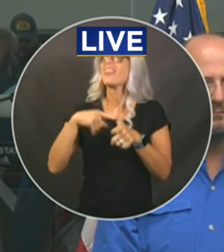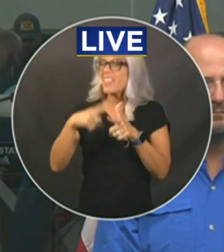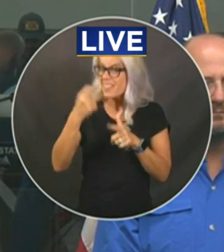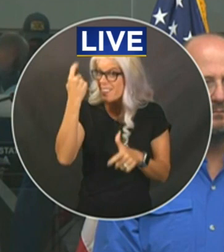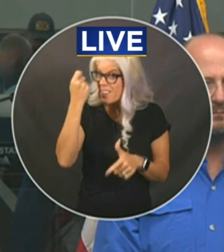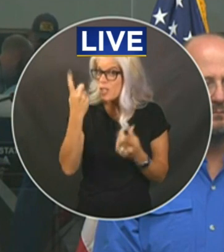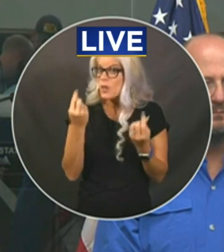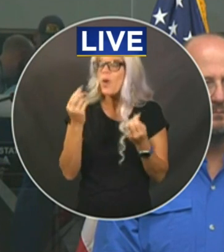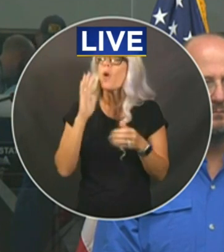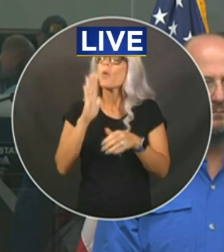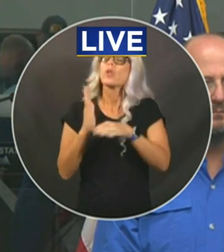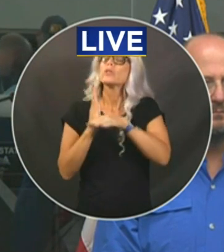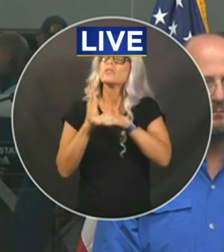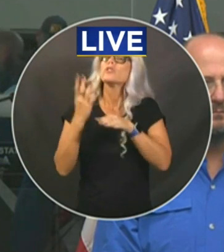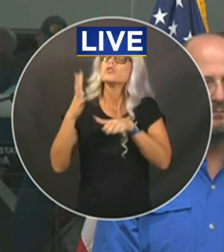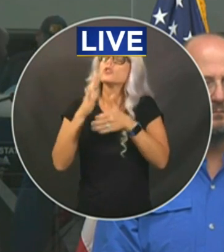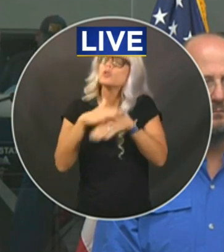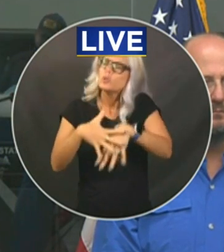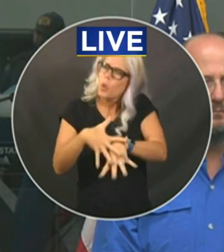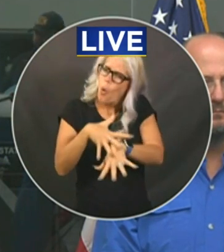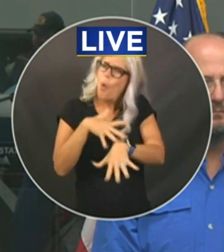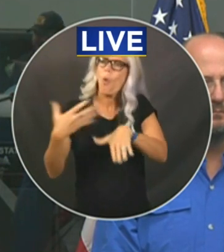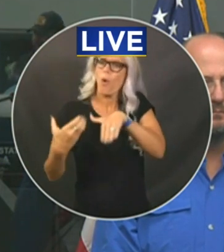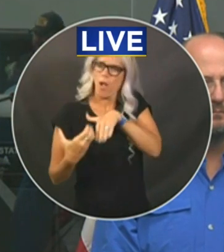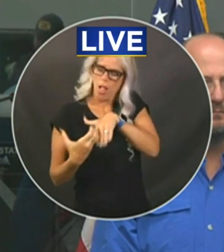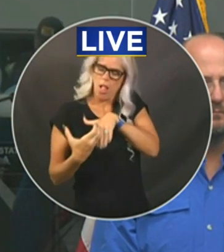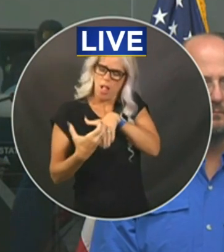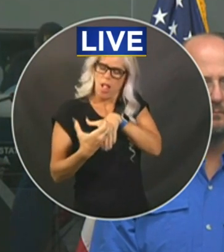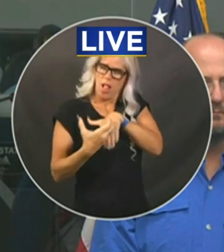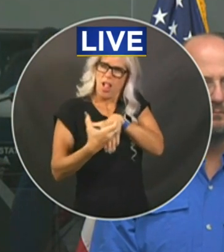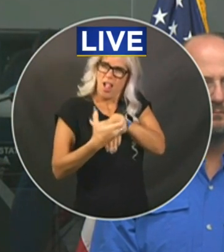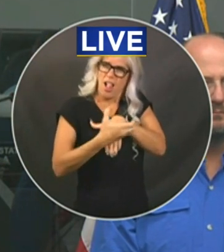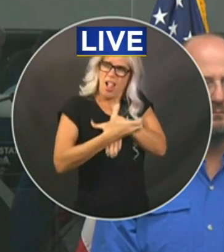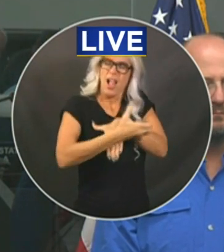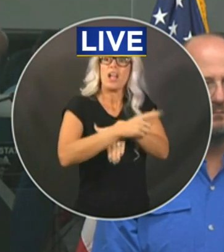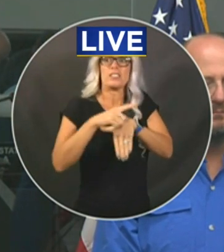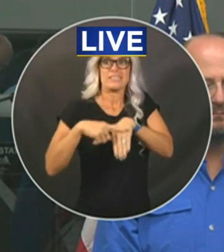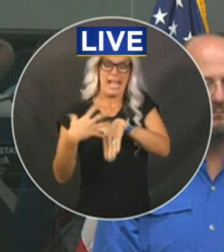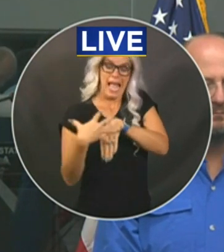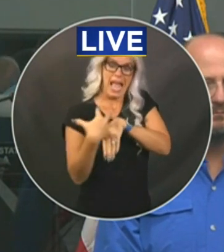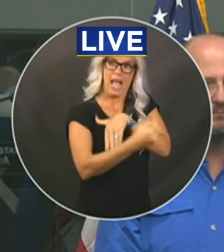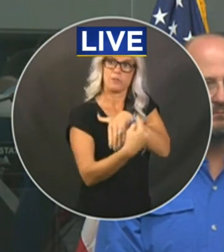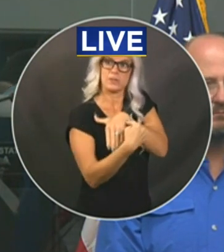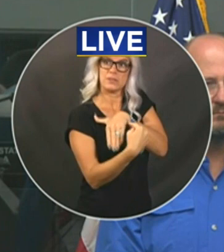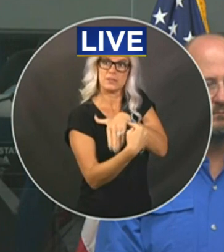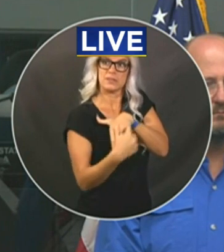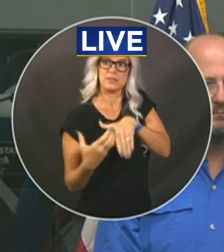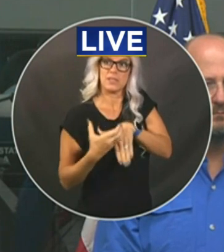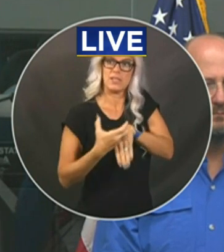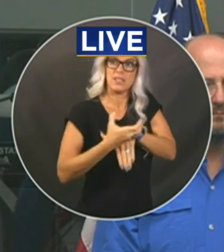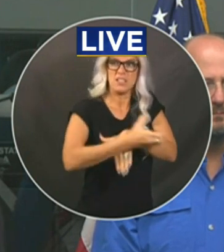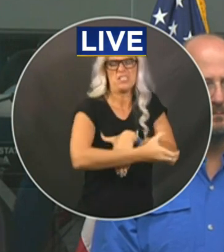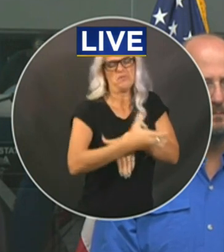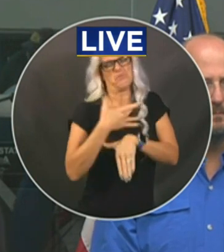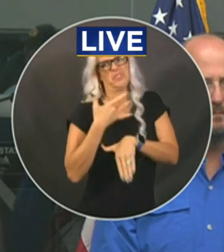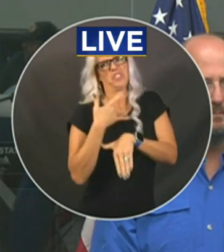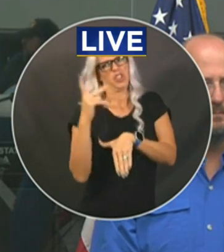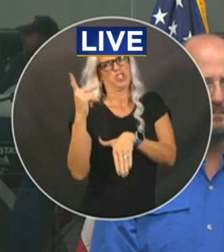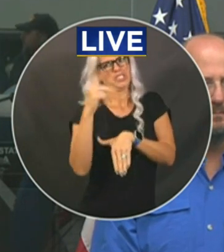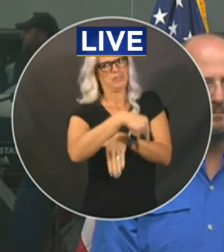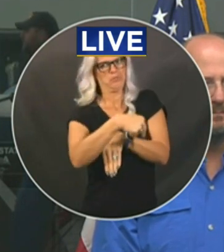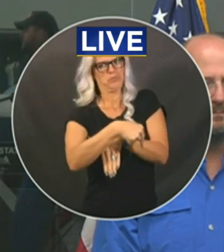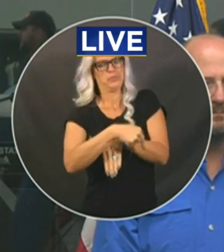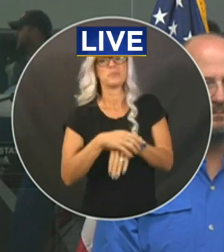before exiting the northeast Florida coast, probably sometime on Thursday. Much of southern Florida is already